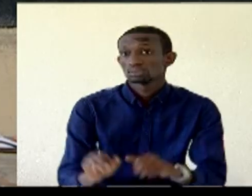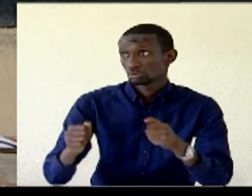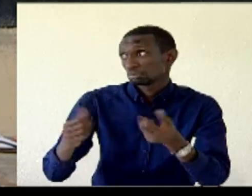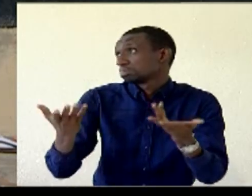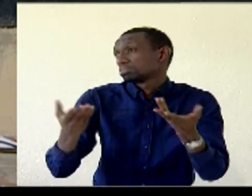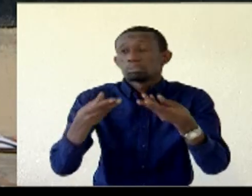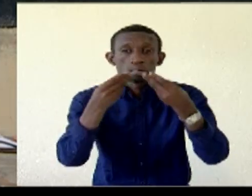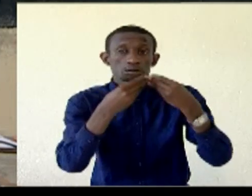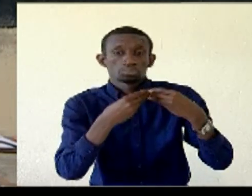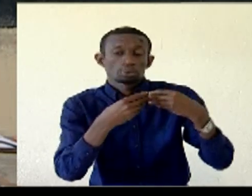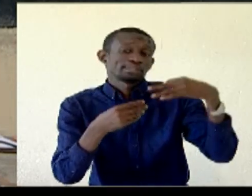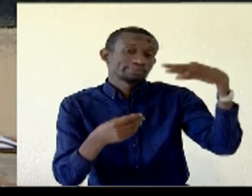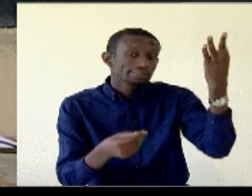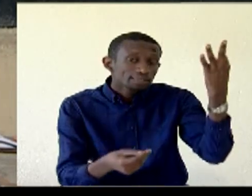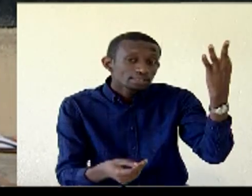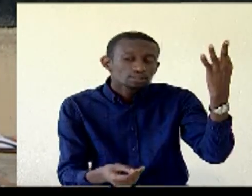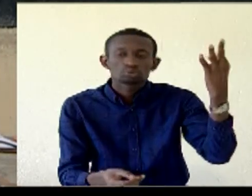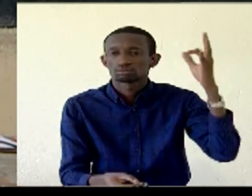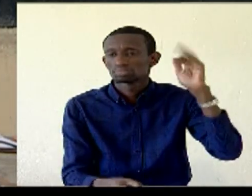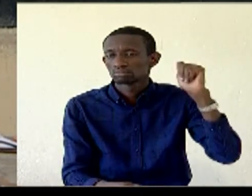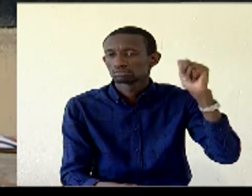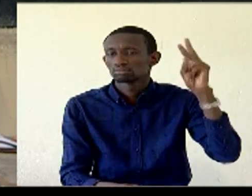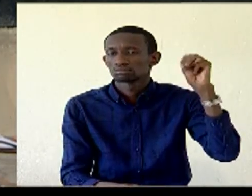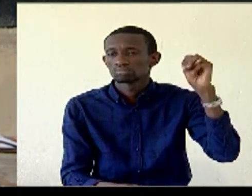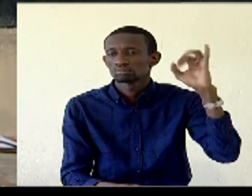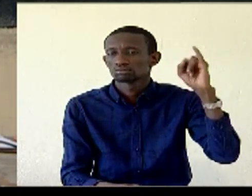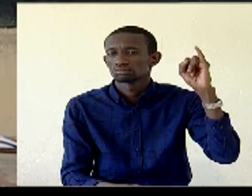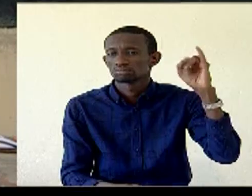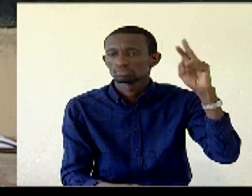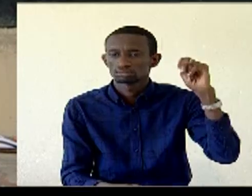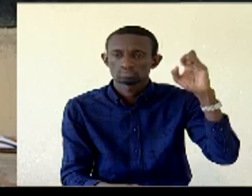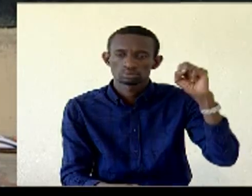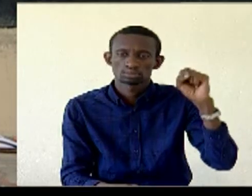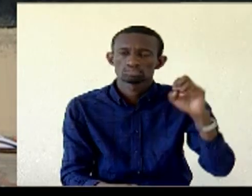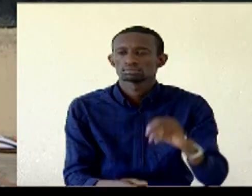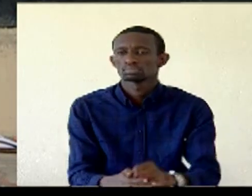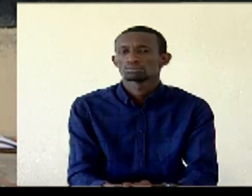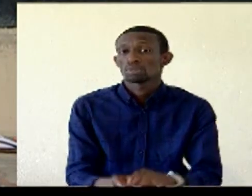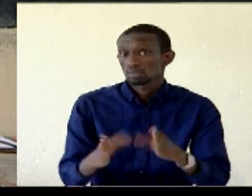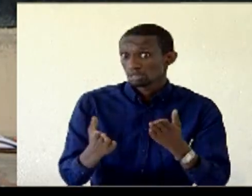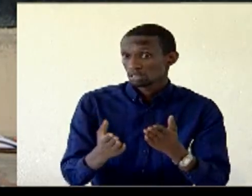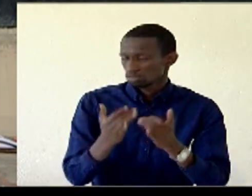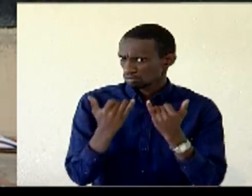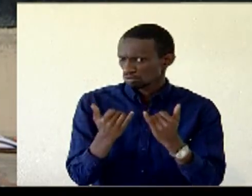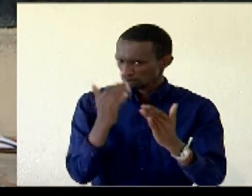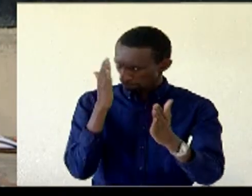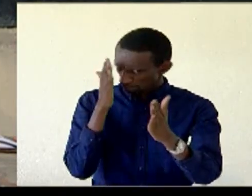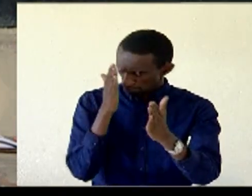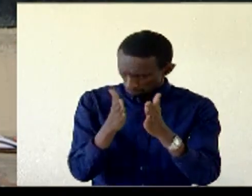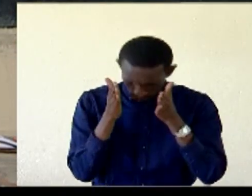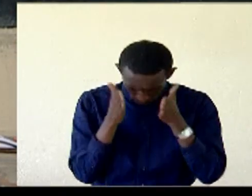tertiary amine, but having because what we are emphasizing on is the